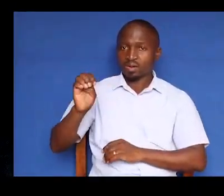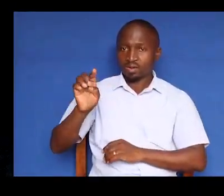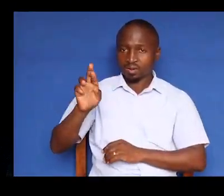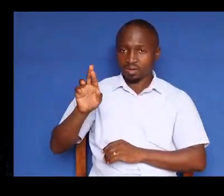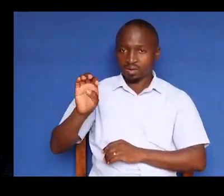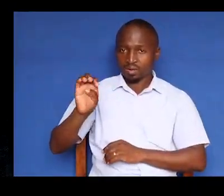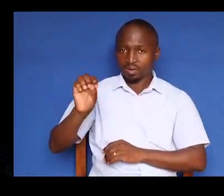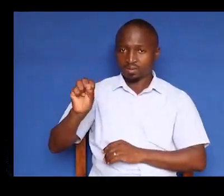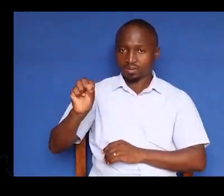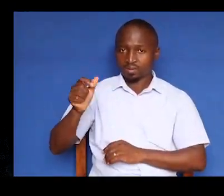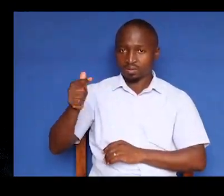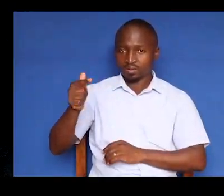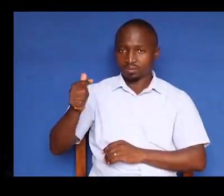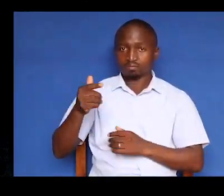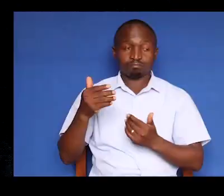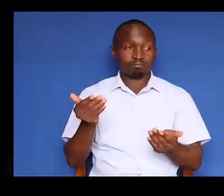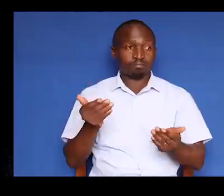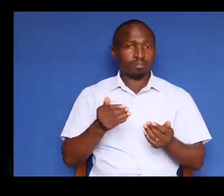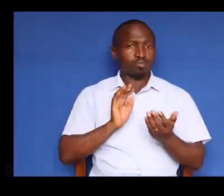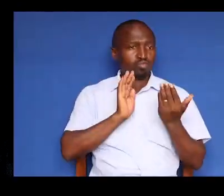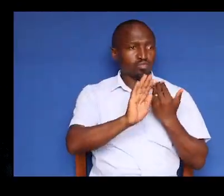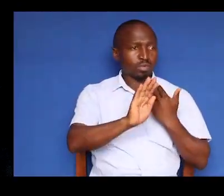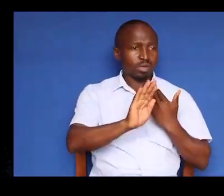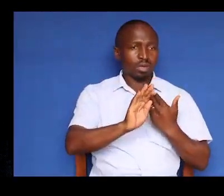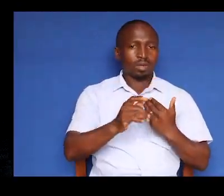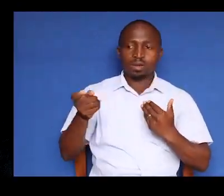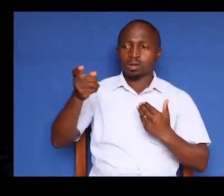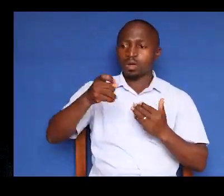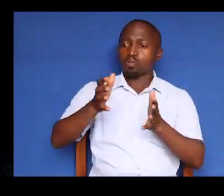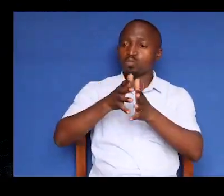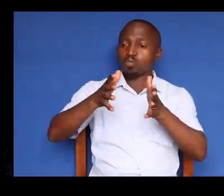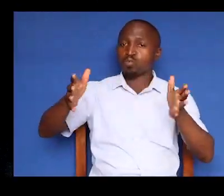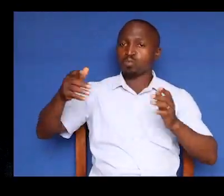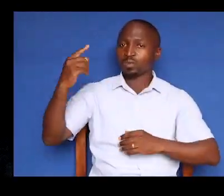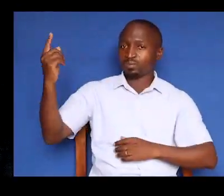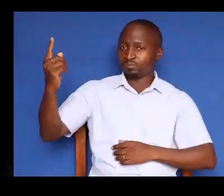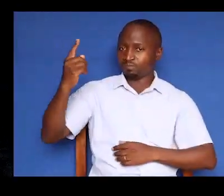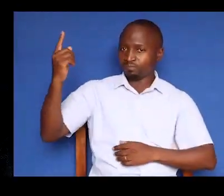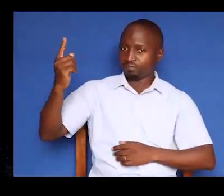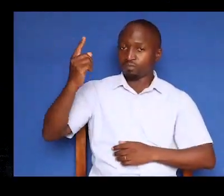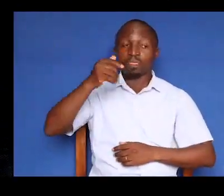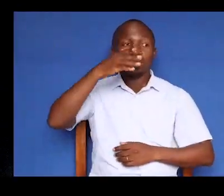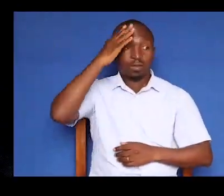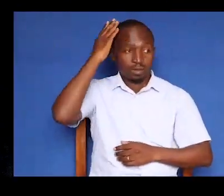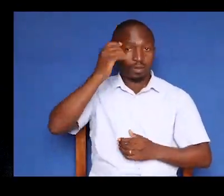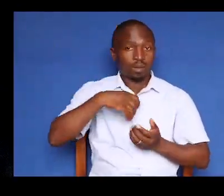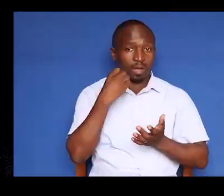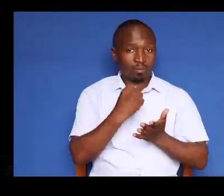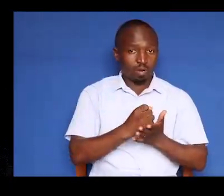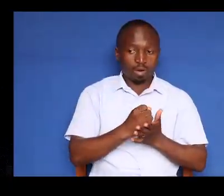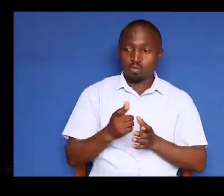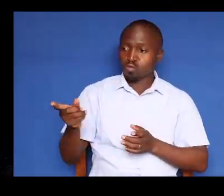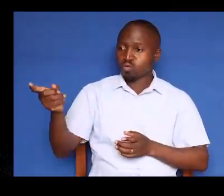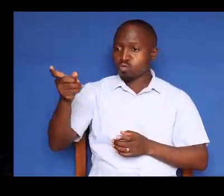So to avoid to have big public debt, government decides to